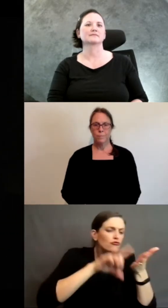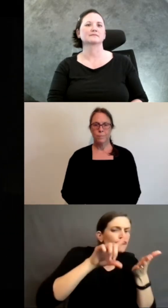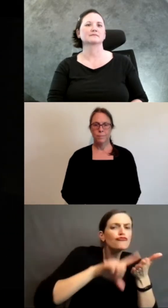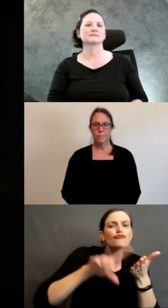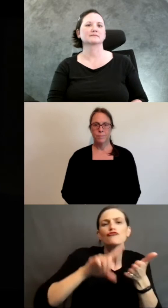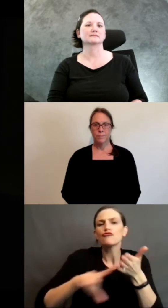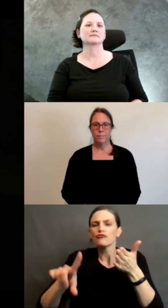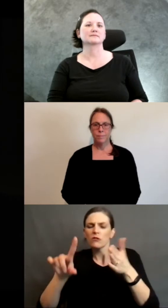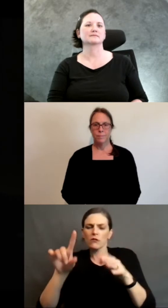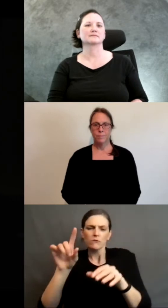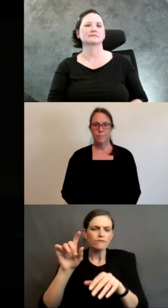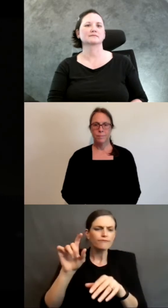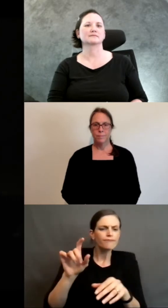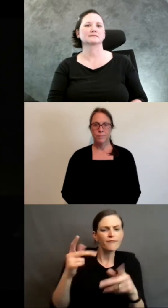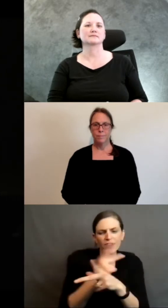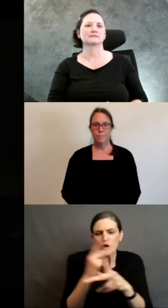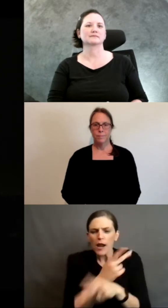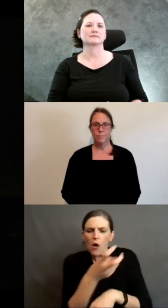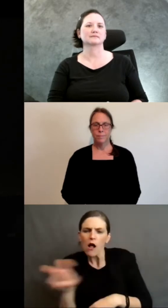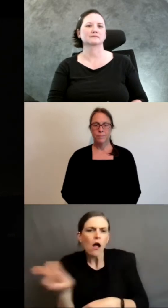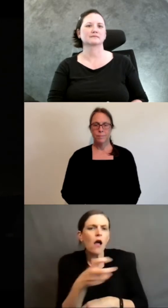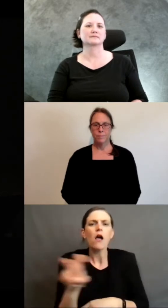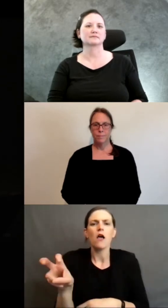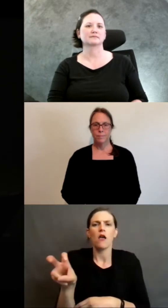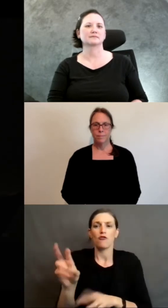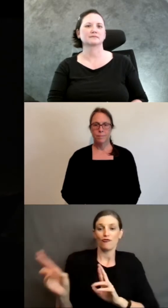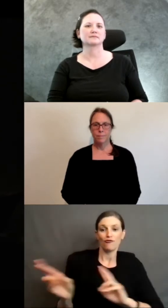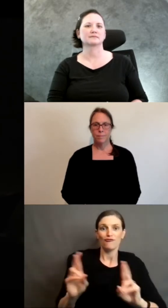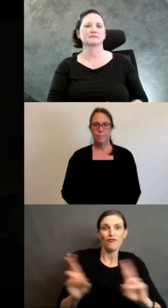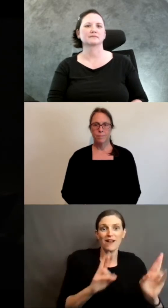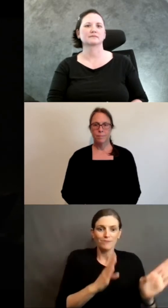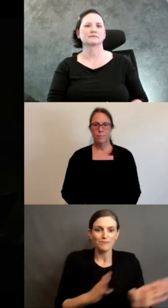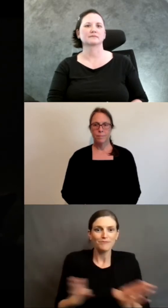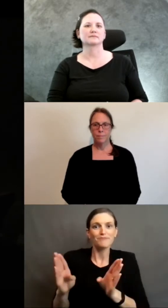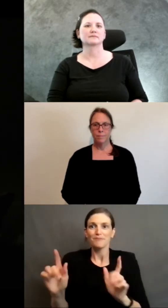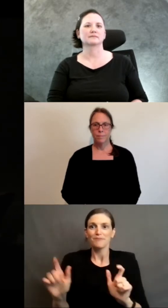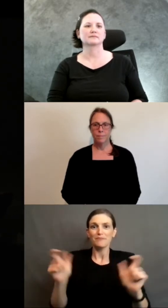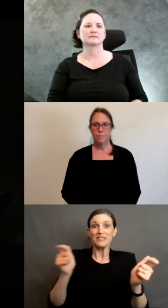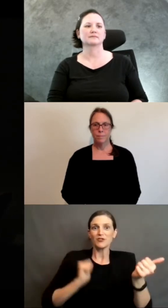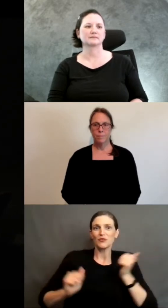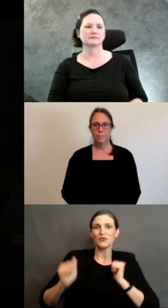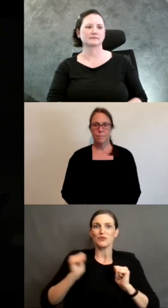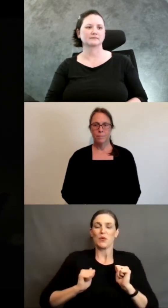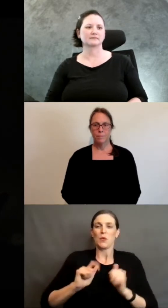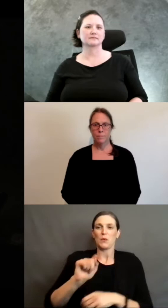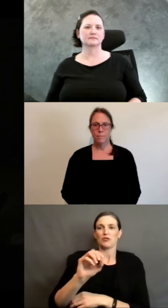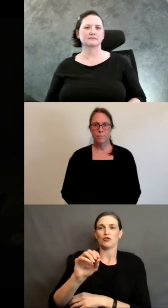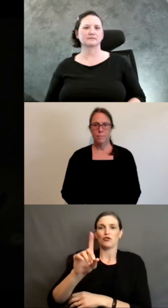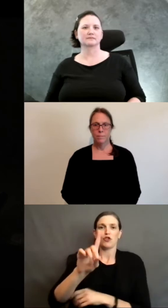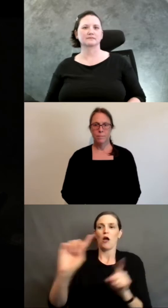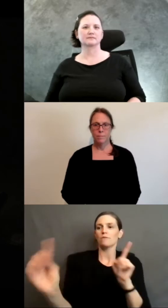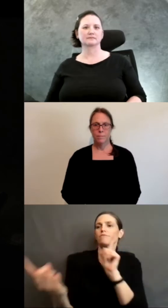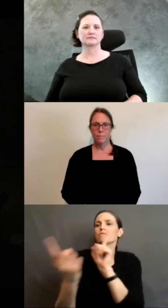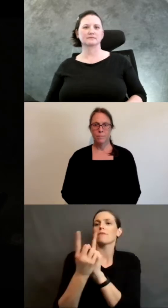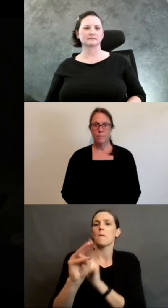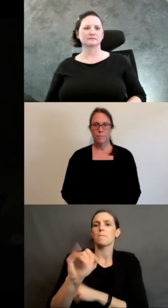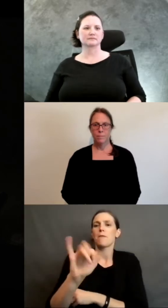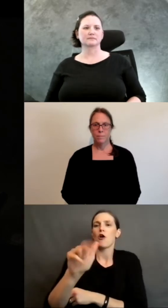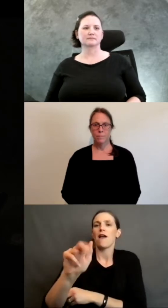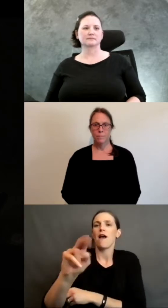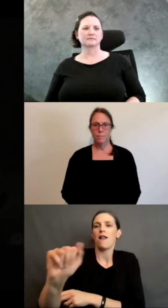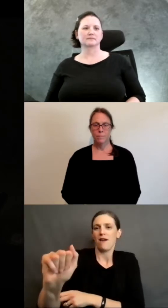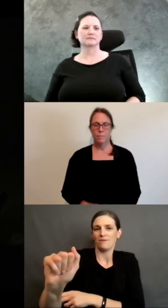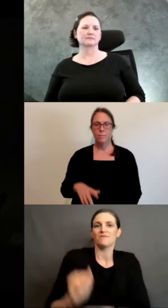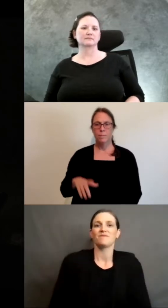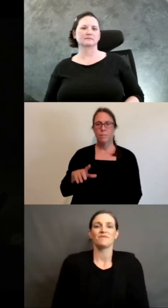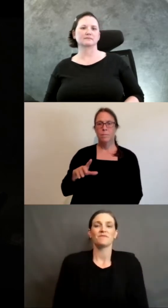working transitions, getting ready for the big show. Todd walks over to Mariana. Mari, I've checked